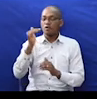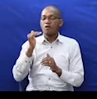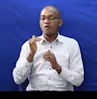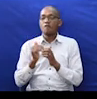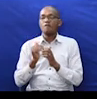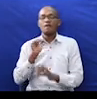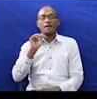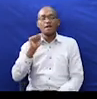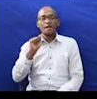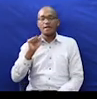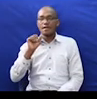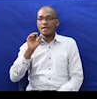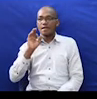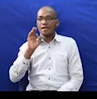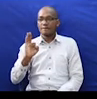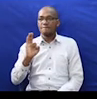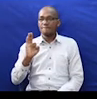AF. And these